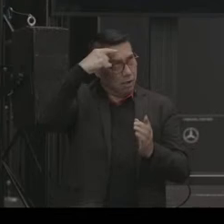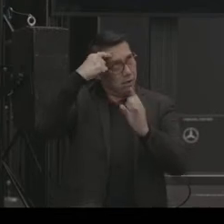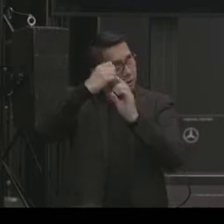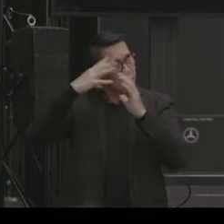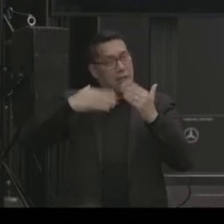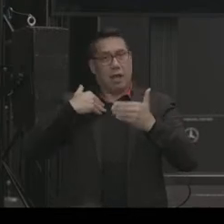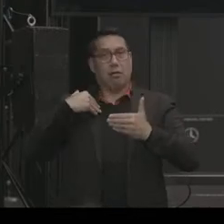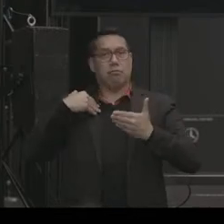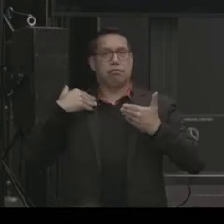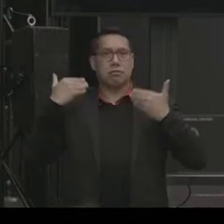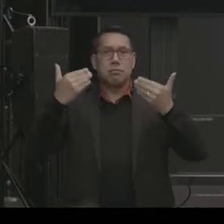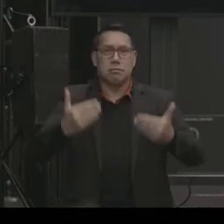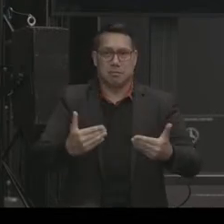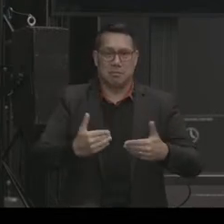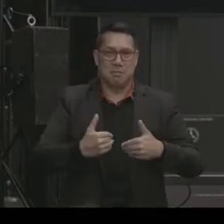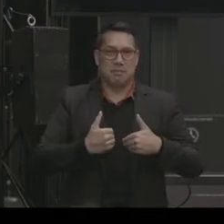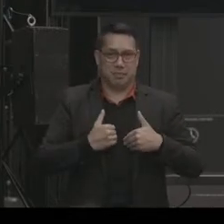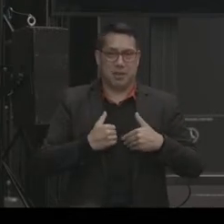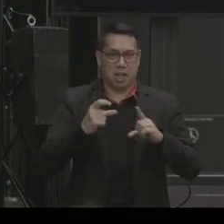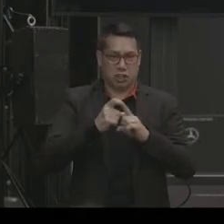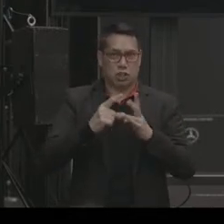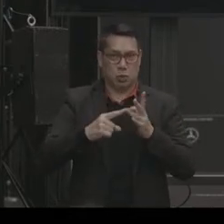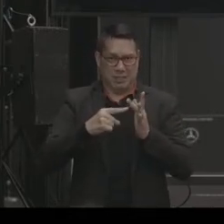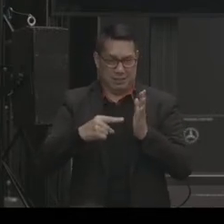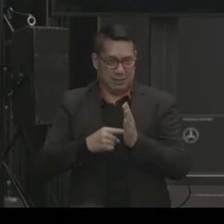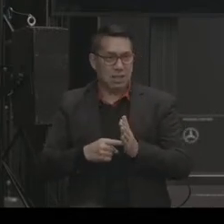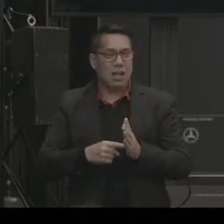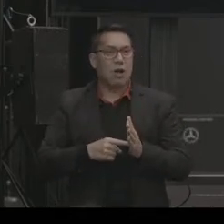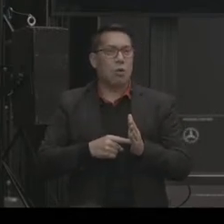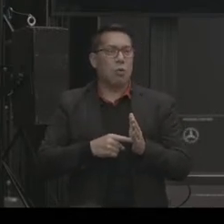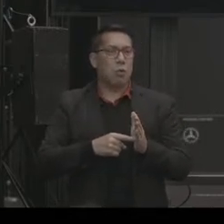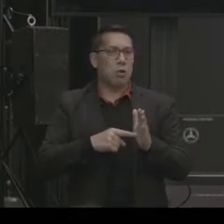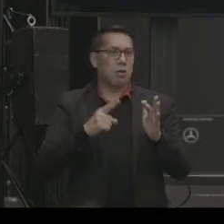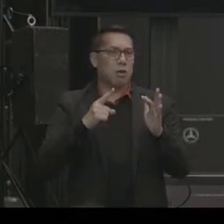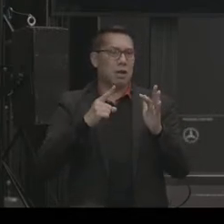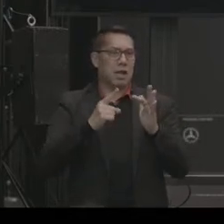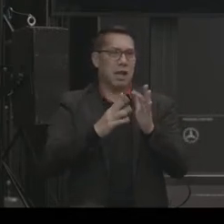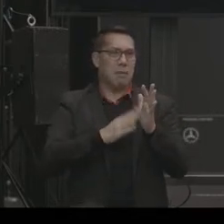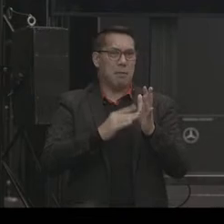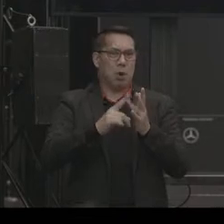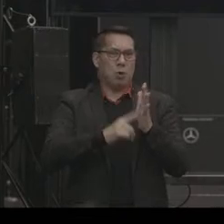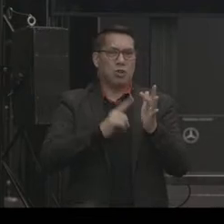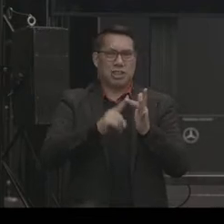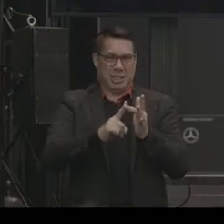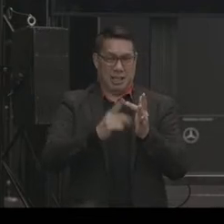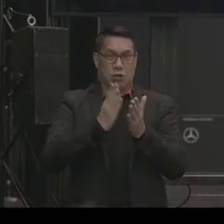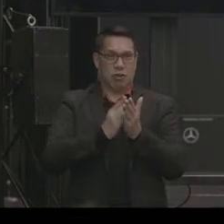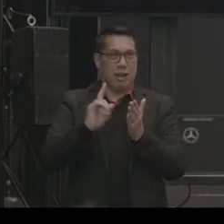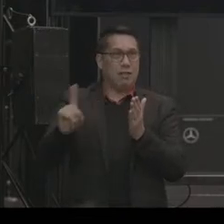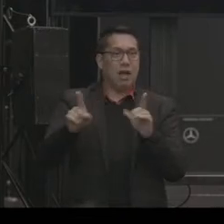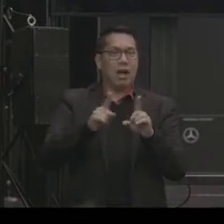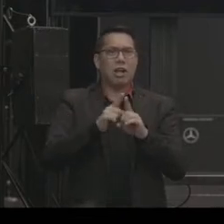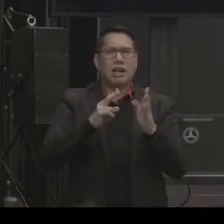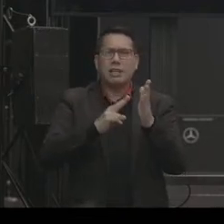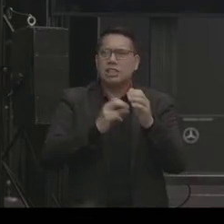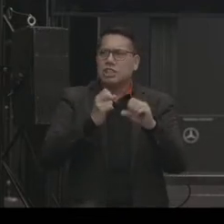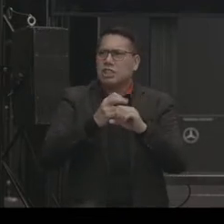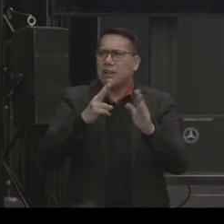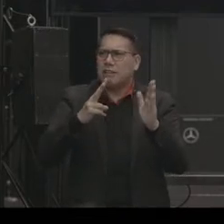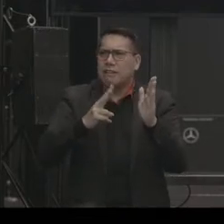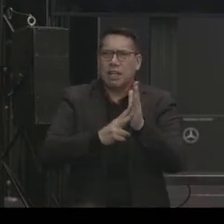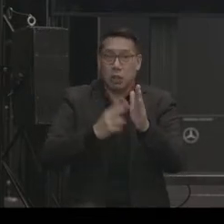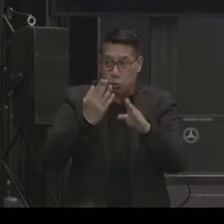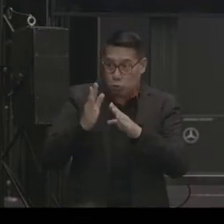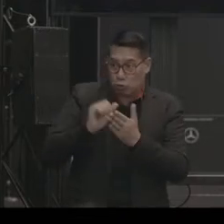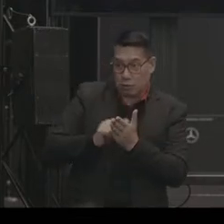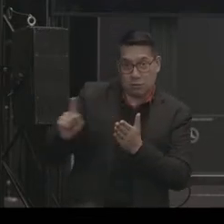it. And what about emoji? Emoji, for anyone who hasn't seen it, because it's actually a NGV debut,